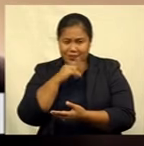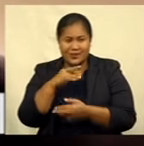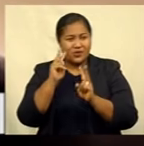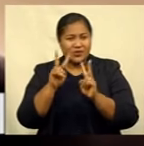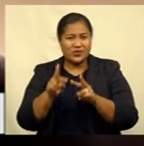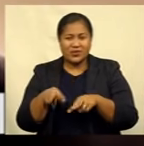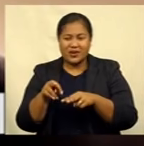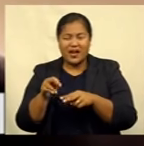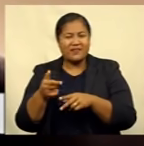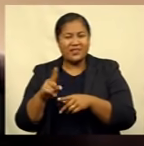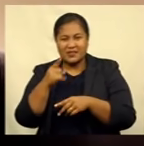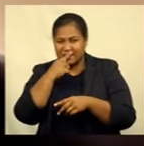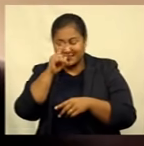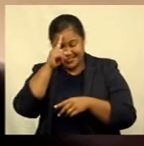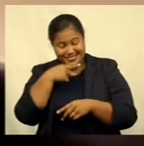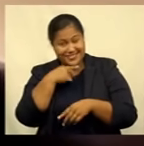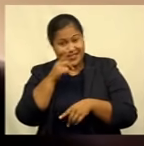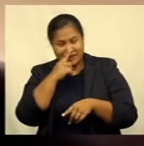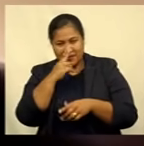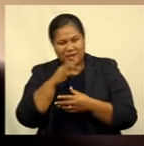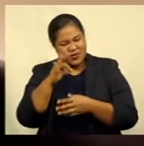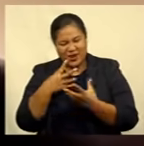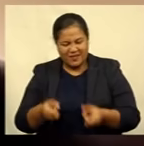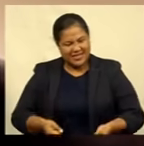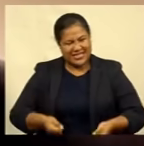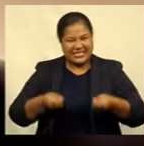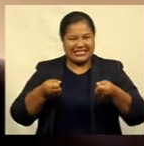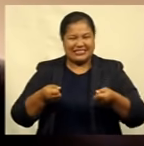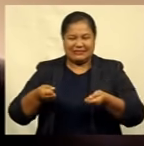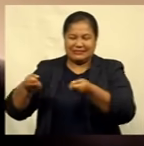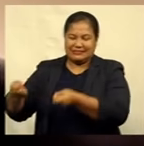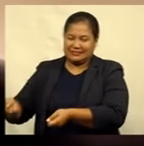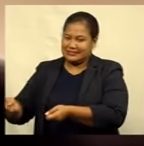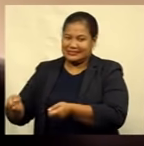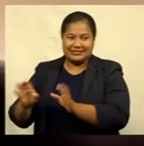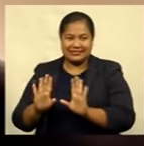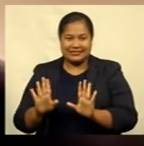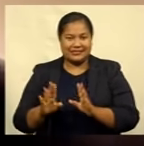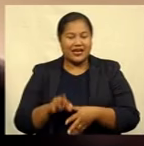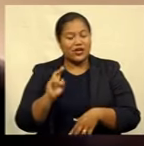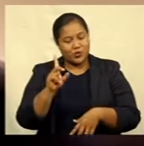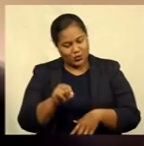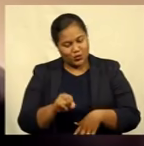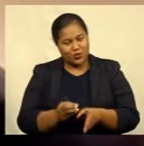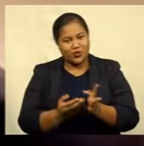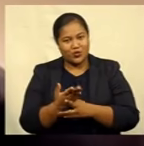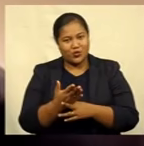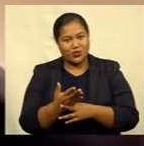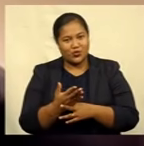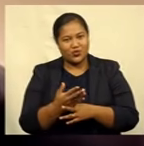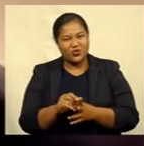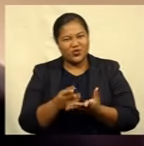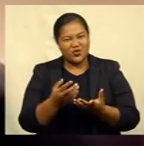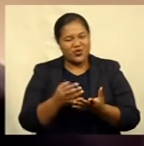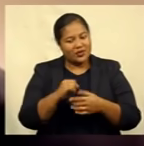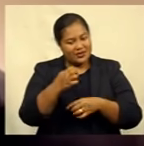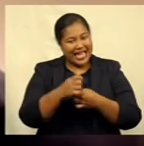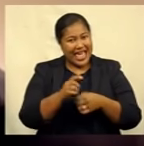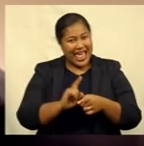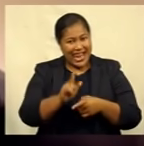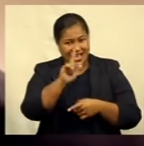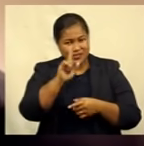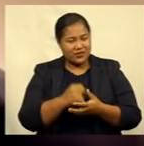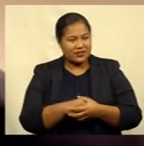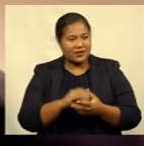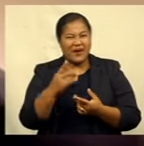after the patients, as well as you don't have to lift them up. It's all done through electronics. It in hundreds of thousands